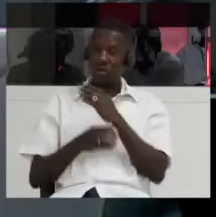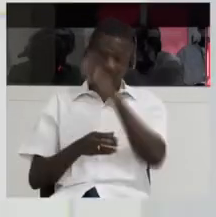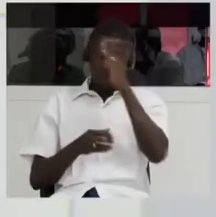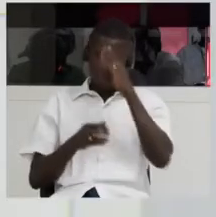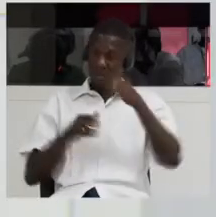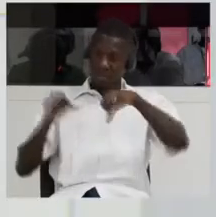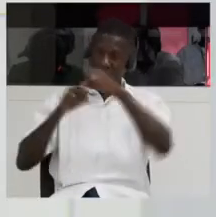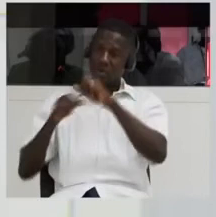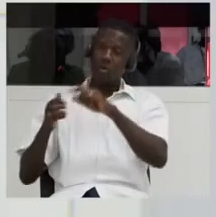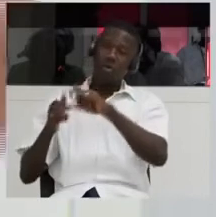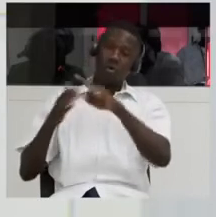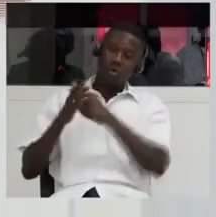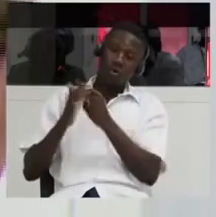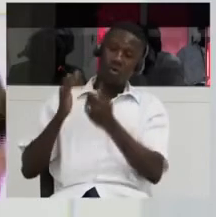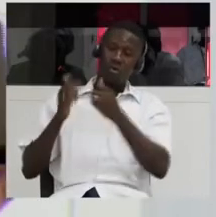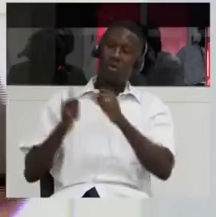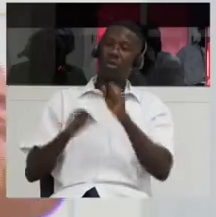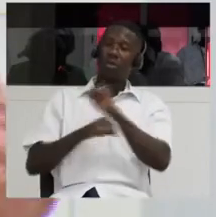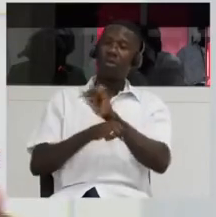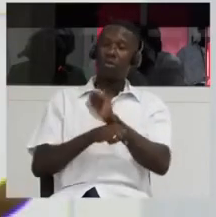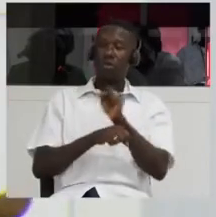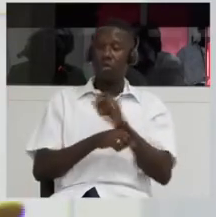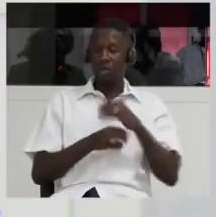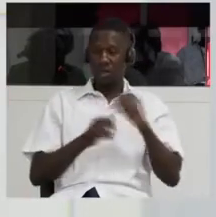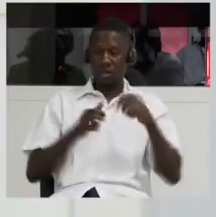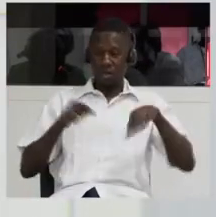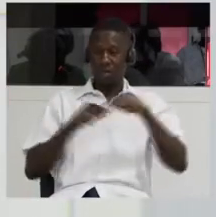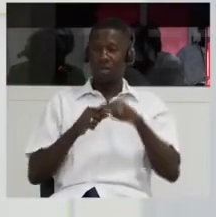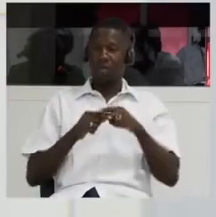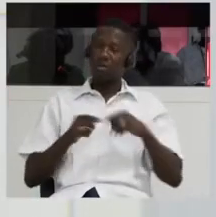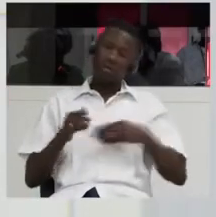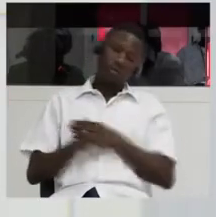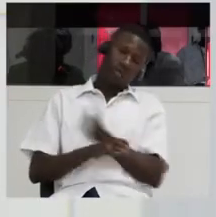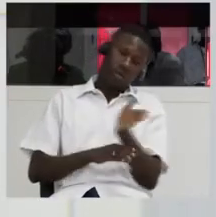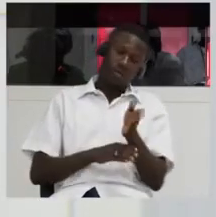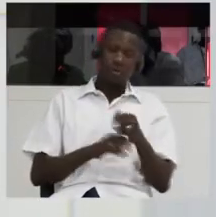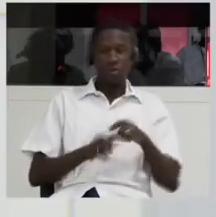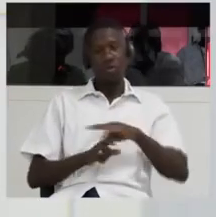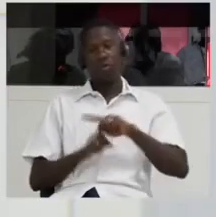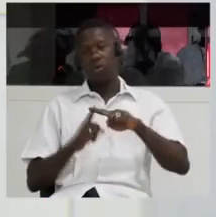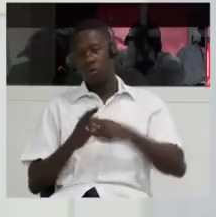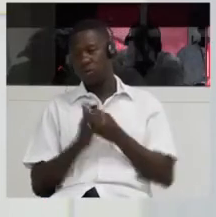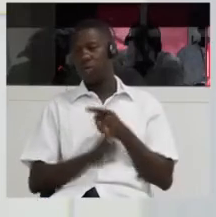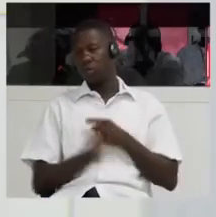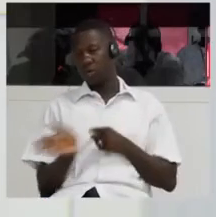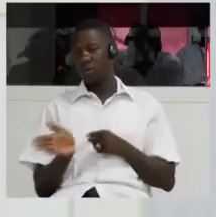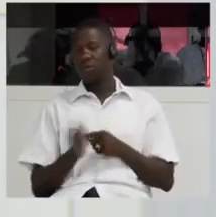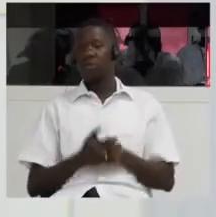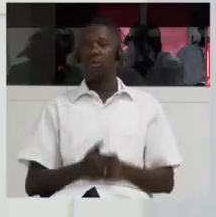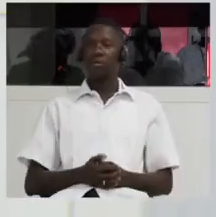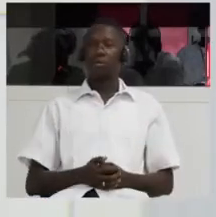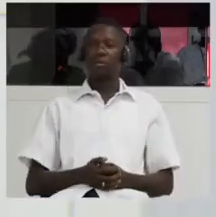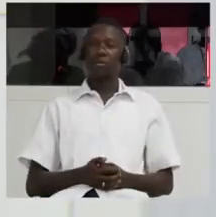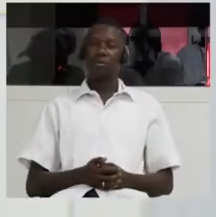in either left or right. If you are coming from Birkama, you enter through the left. Coming from the Kombo N, you enter through the